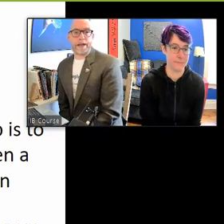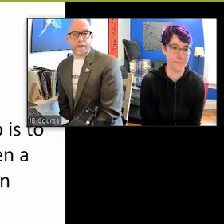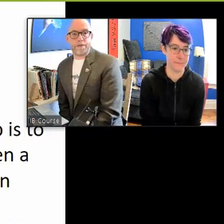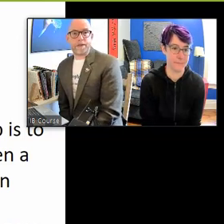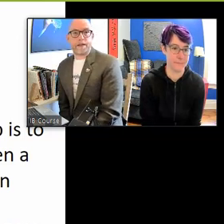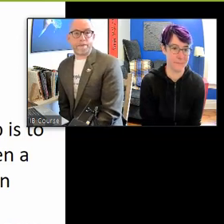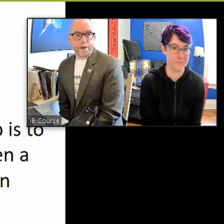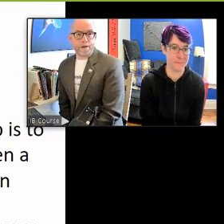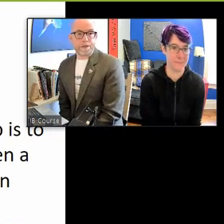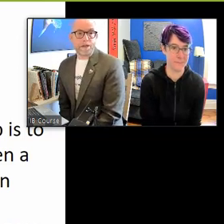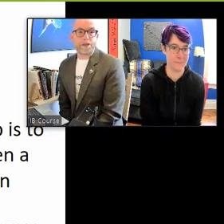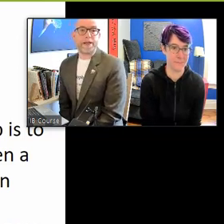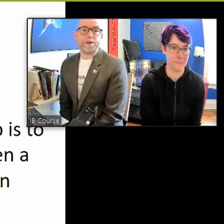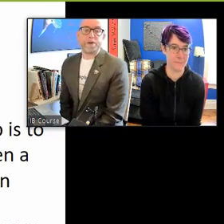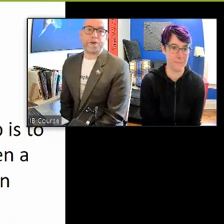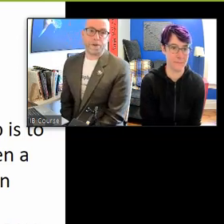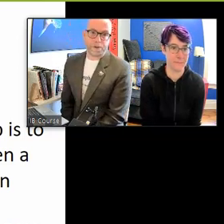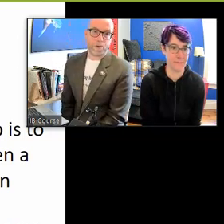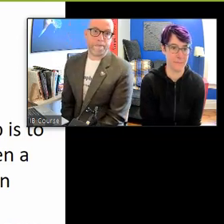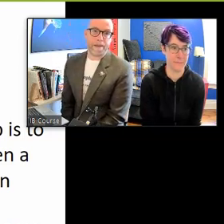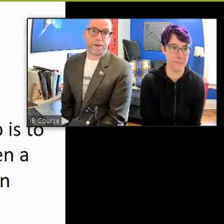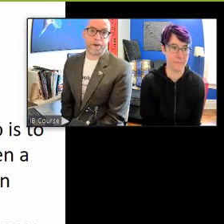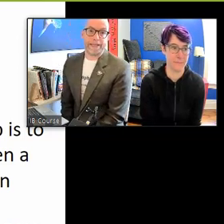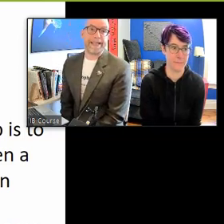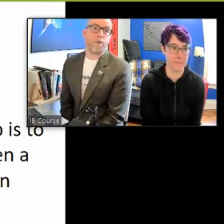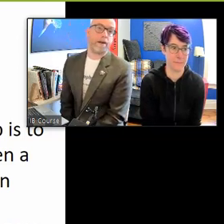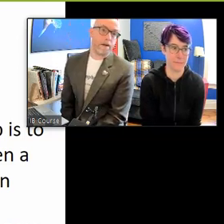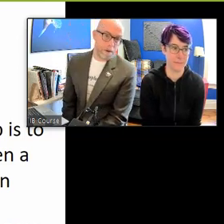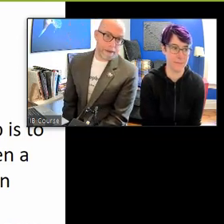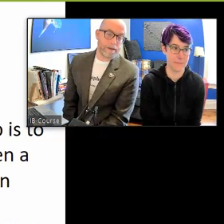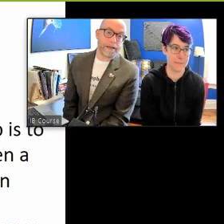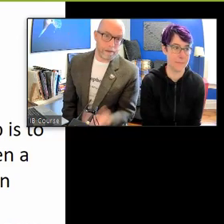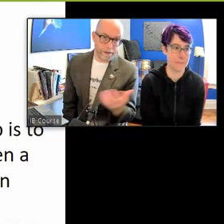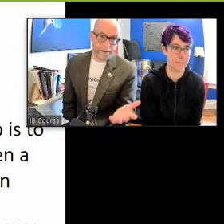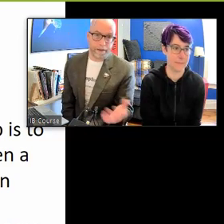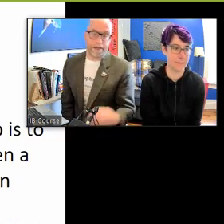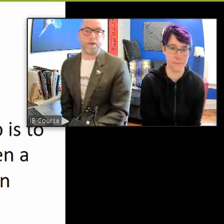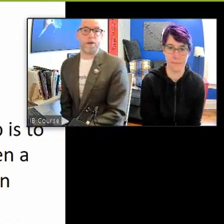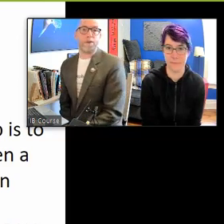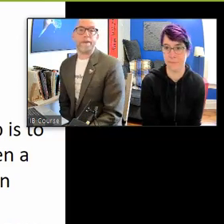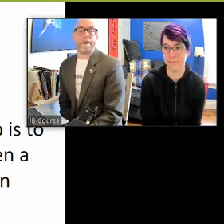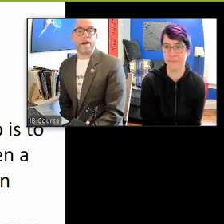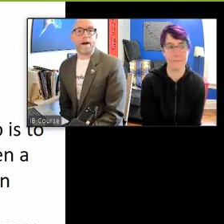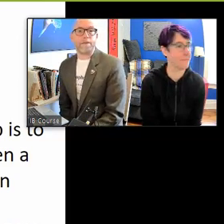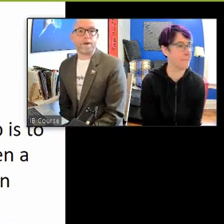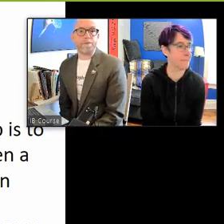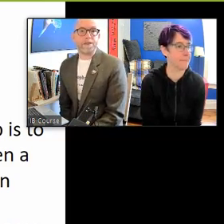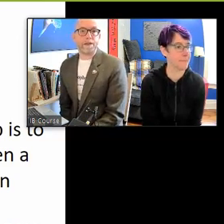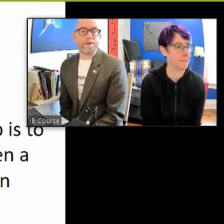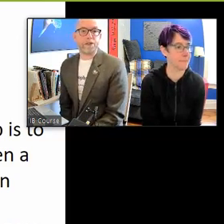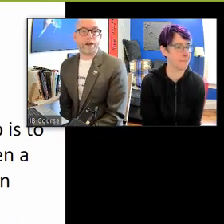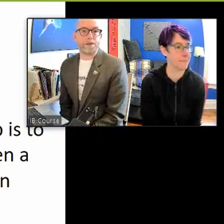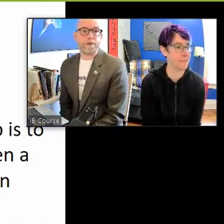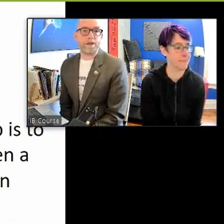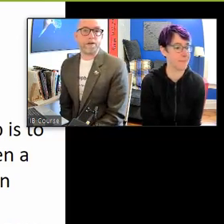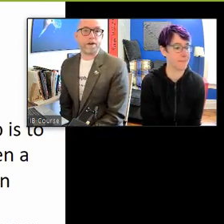Asian elephant embryos to introduce woolly mammoth traits that we know about, including the hemoglobin, from the